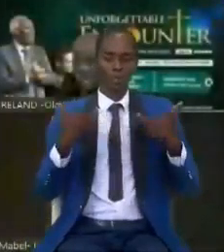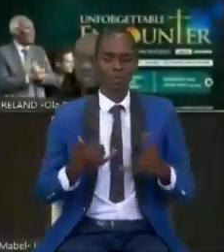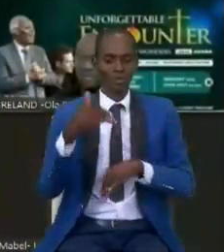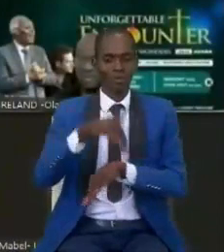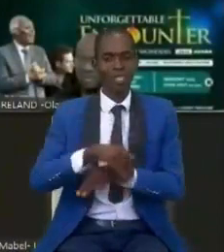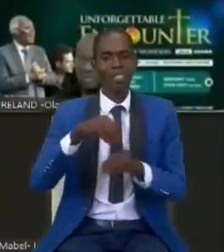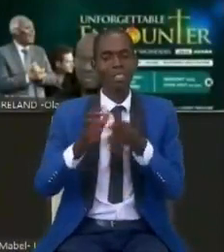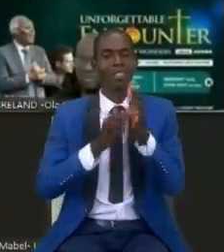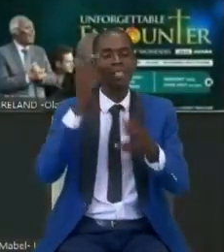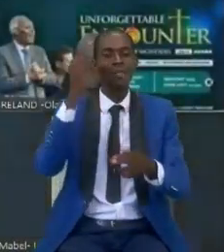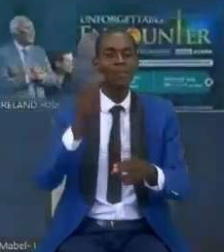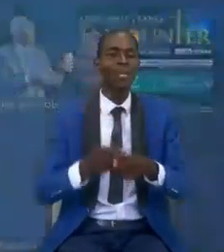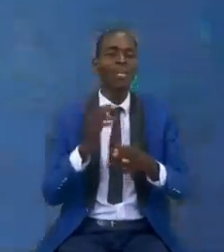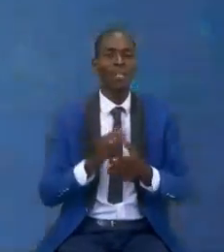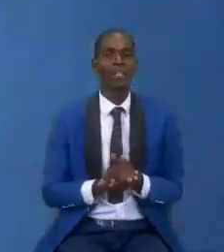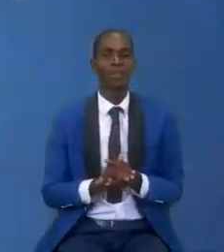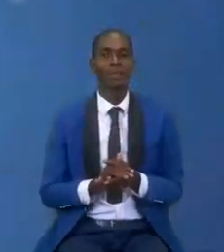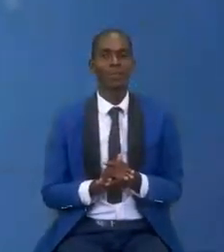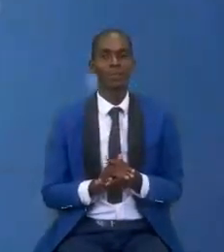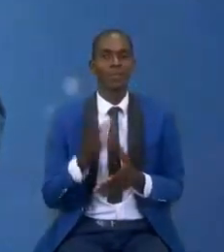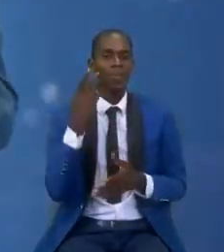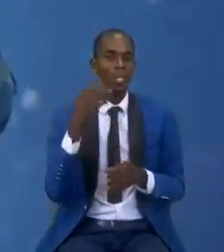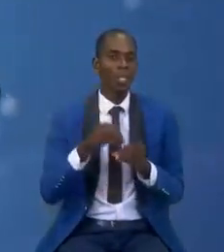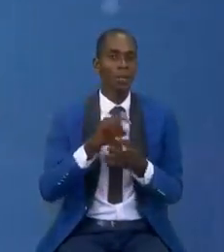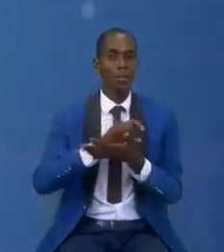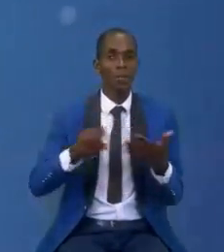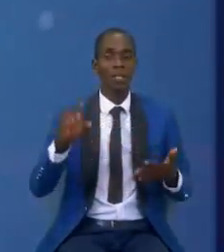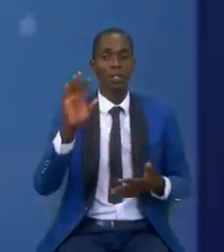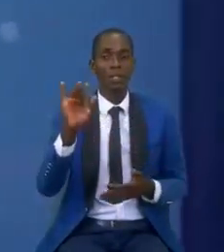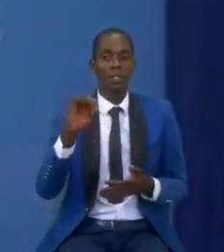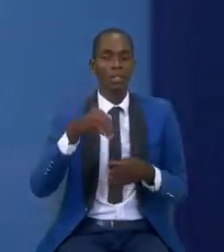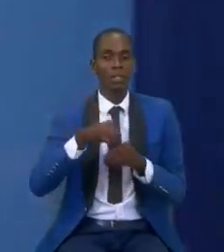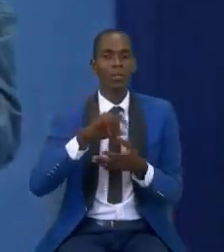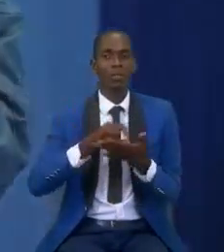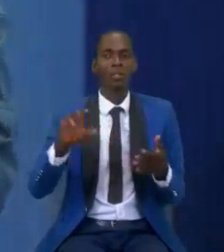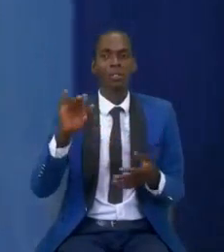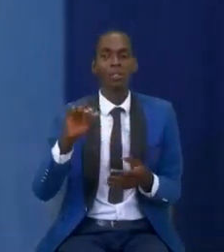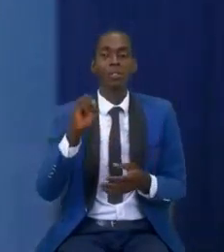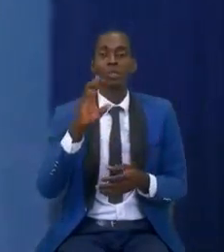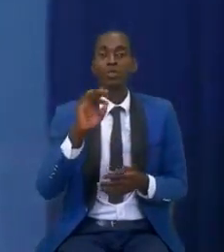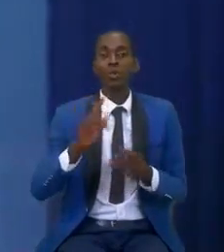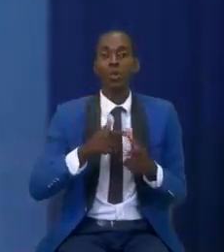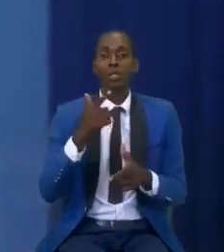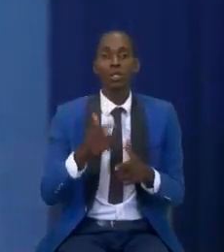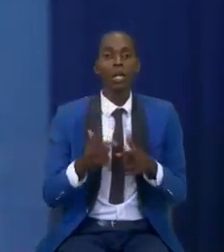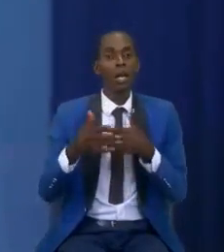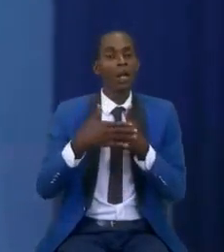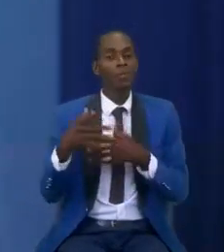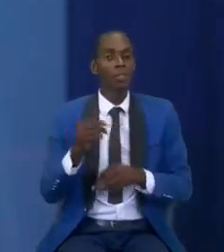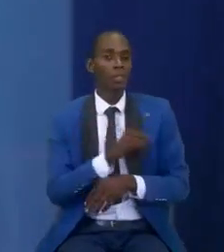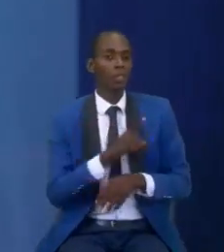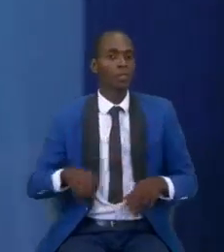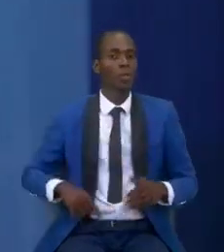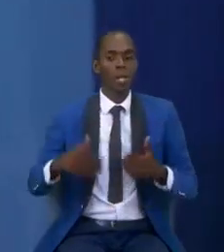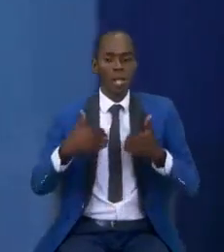In verse 19 it says, so then after the Lord had spoken unto them, he was received